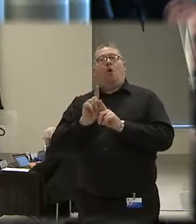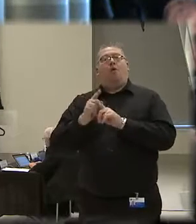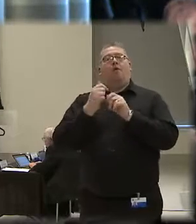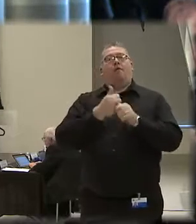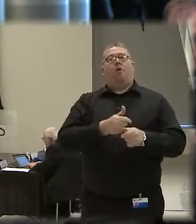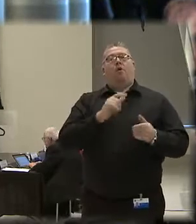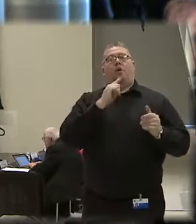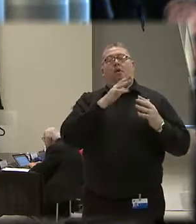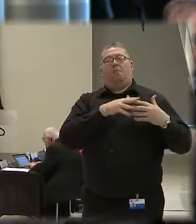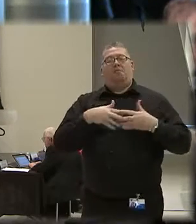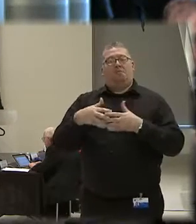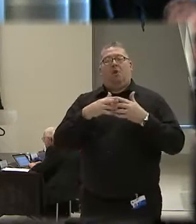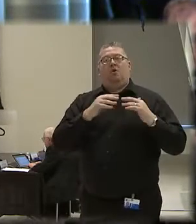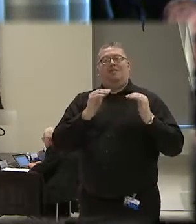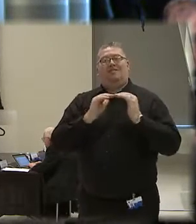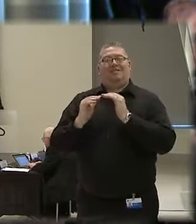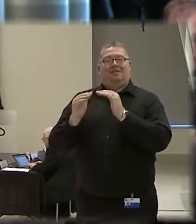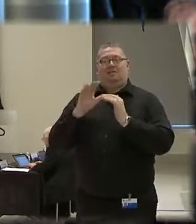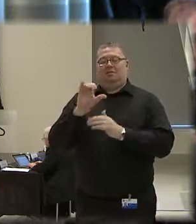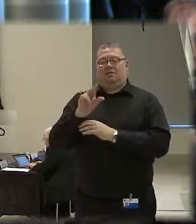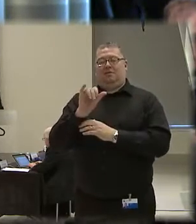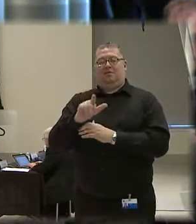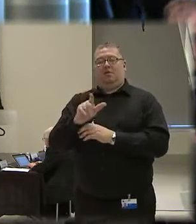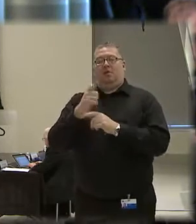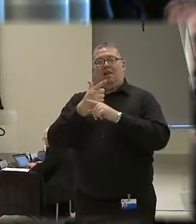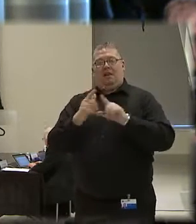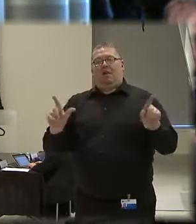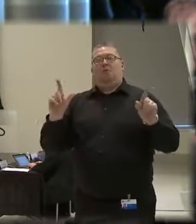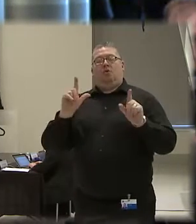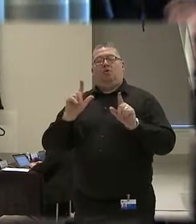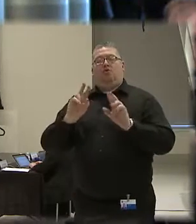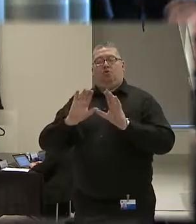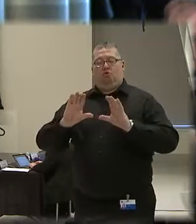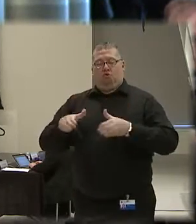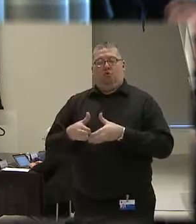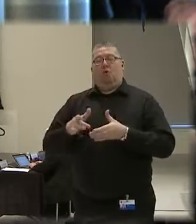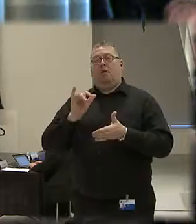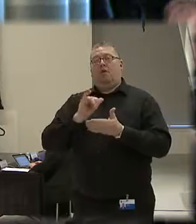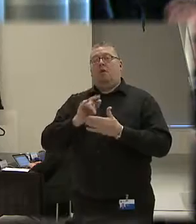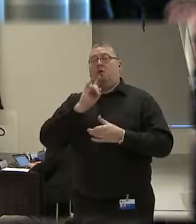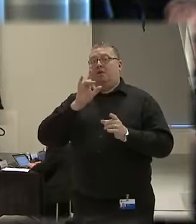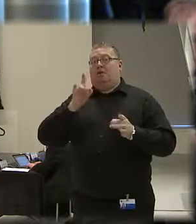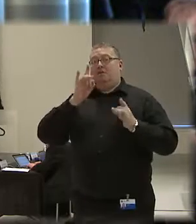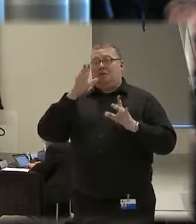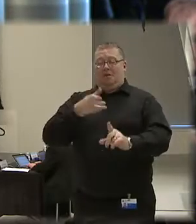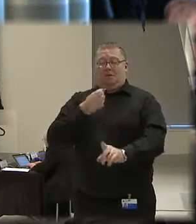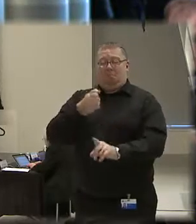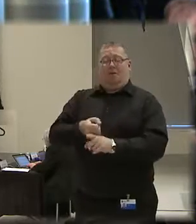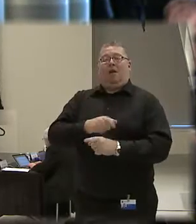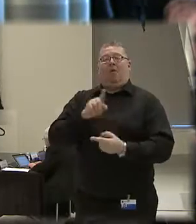Civil Liberties Union, there is disparate impact on communities of color when